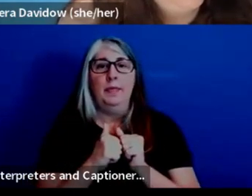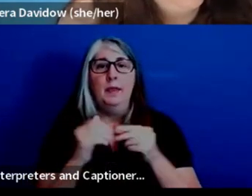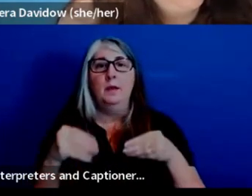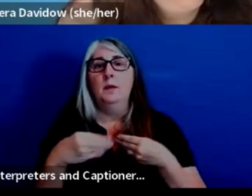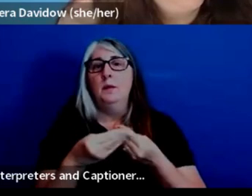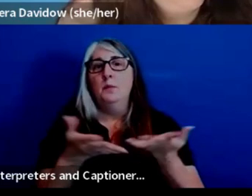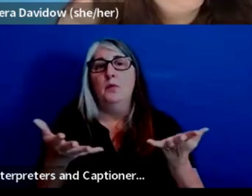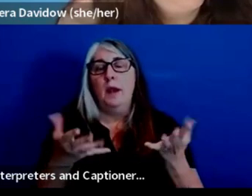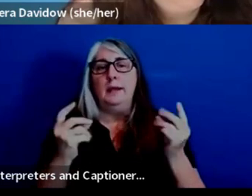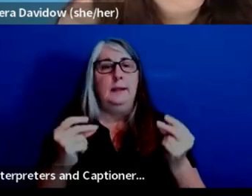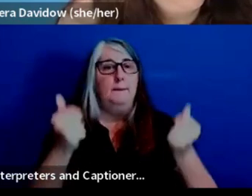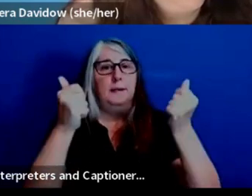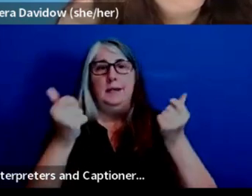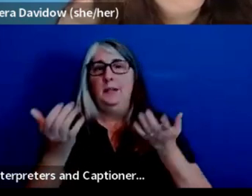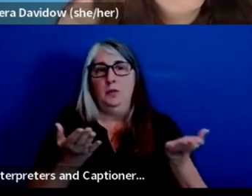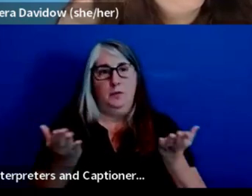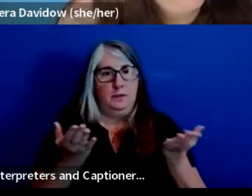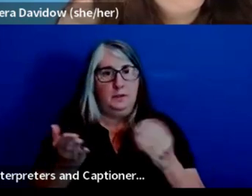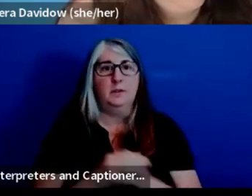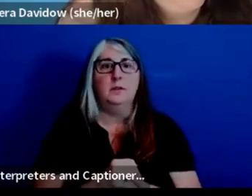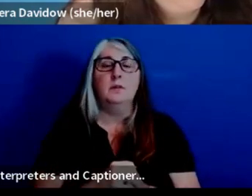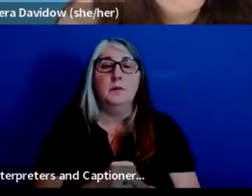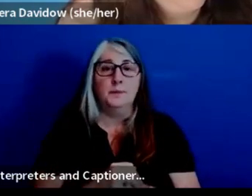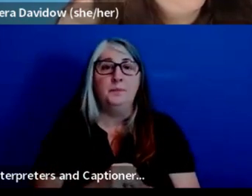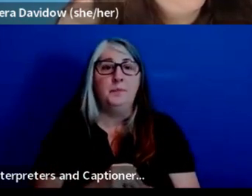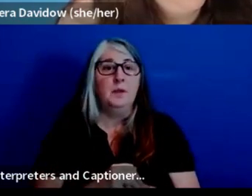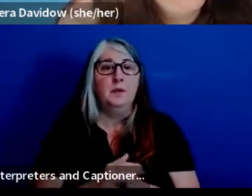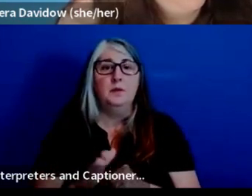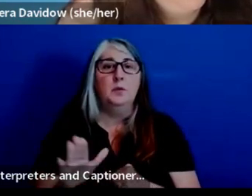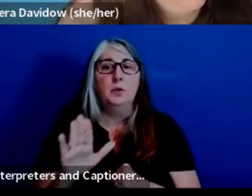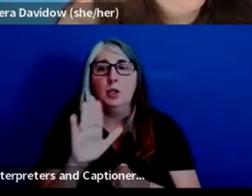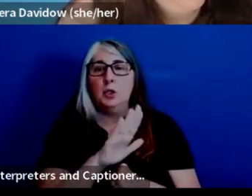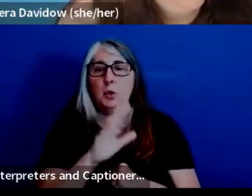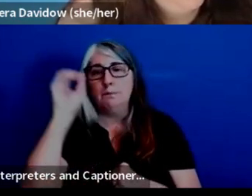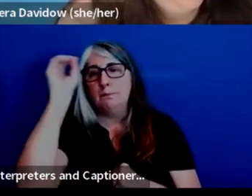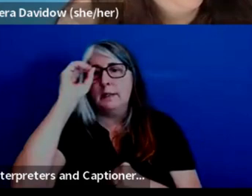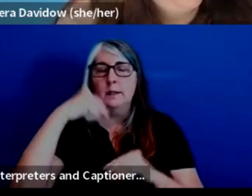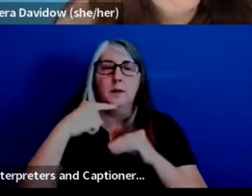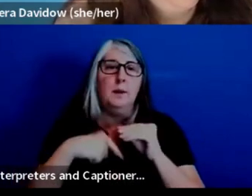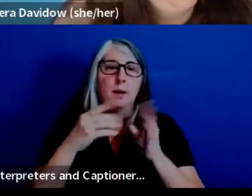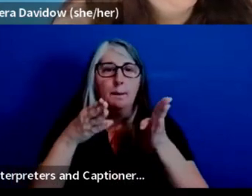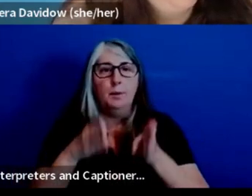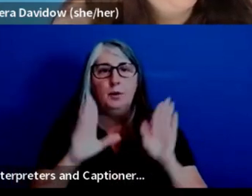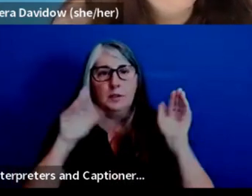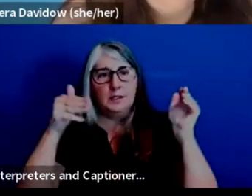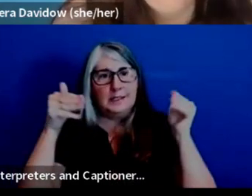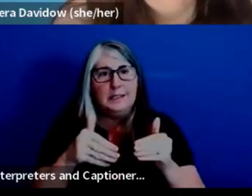providing immediate services. So we'd like to hear your reflections on person-centered planning in a crisis service context.